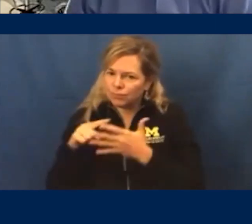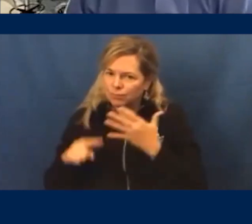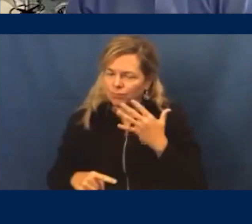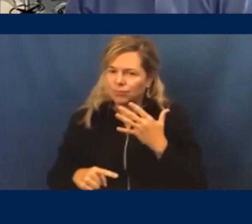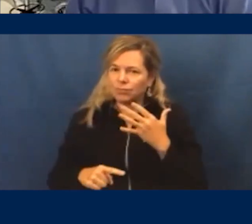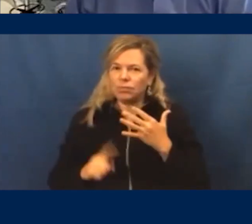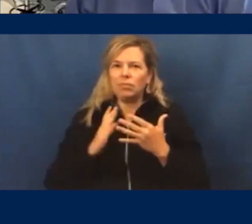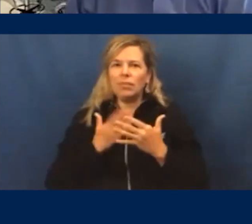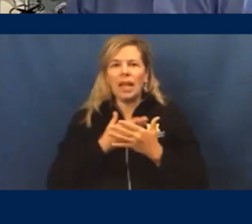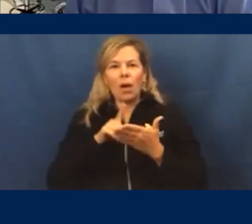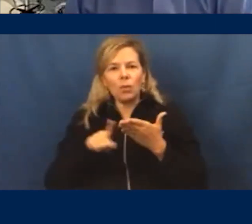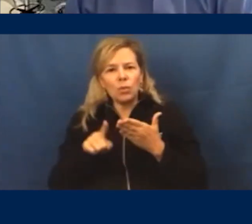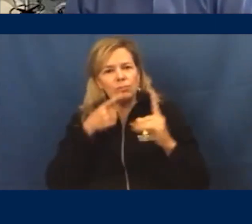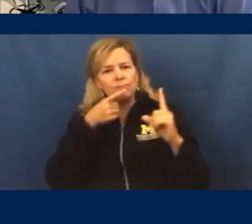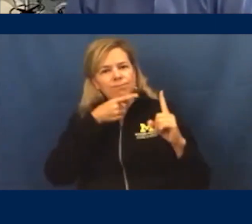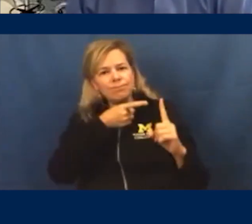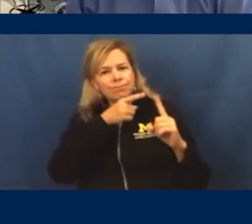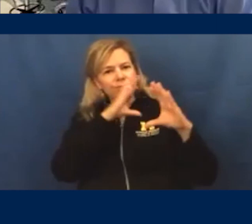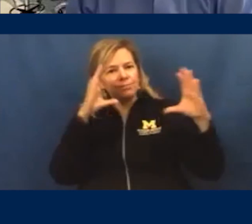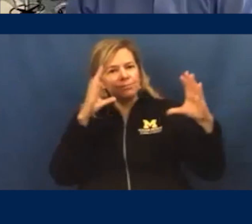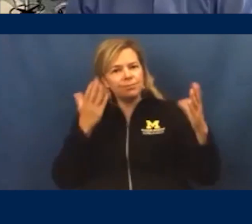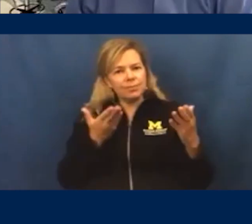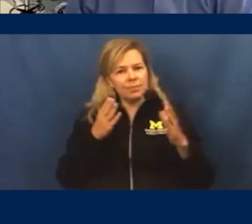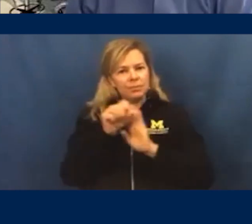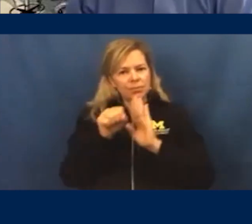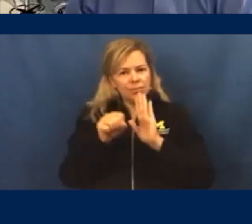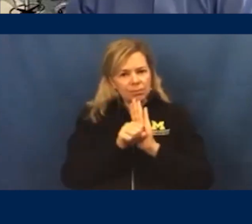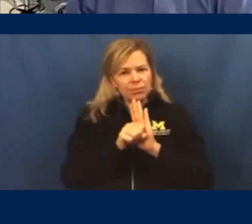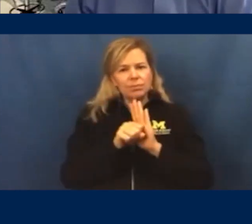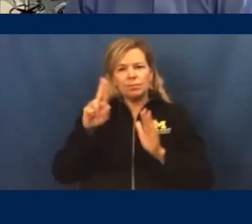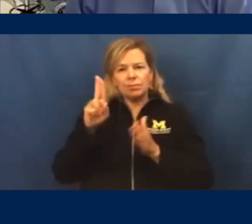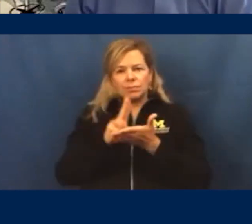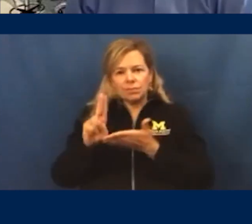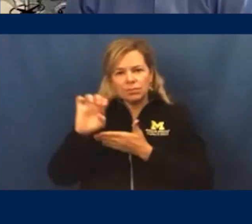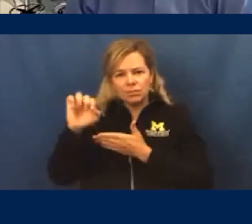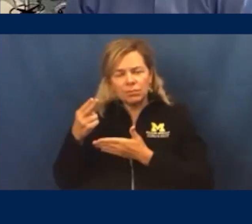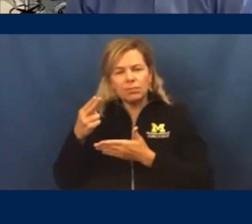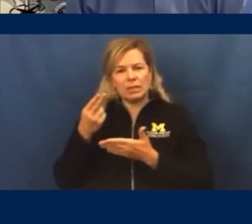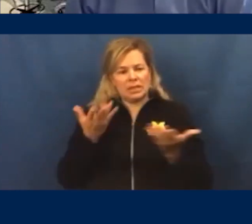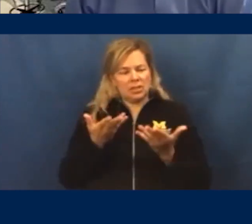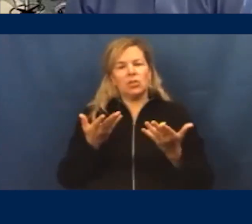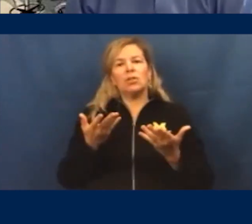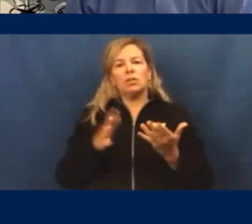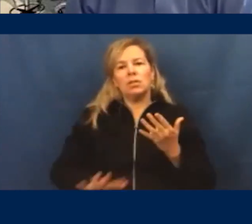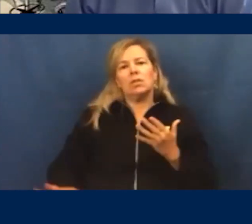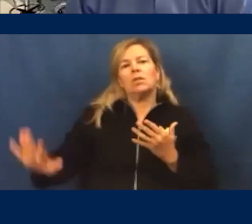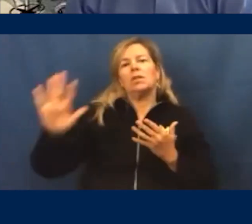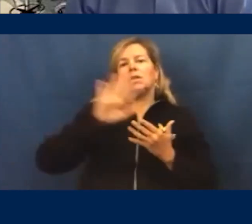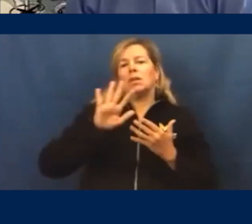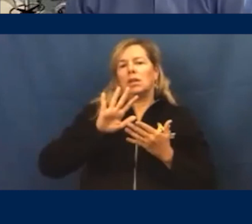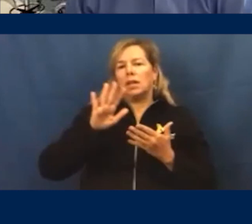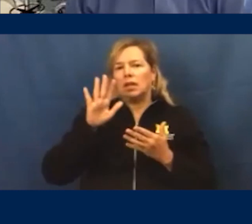mission at the University of Michigan within the state and across the nation, it's important that we encourage studies that seek to enroll